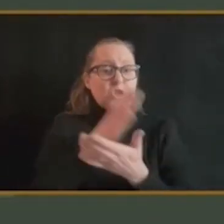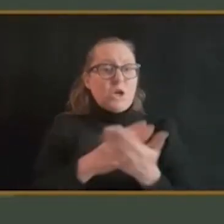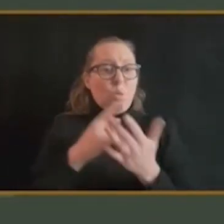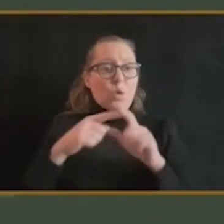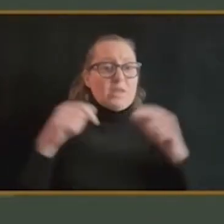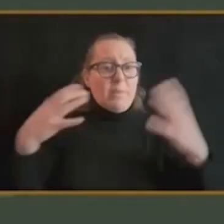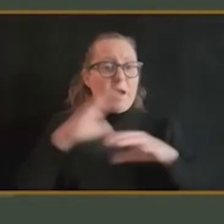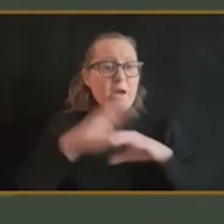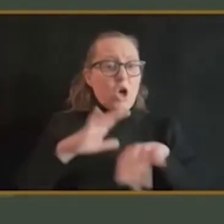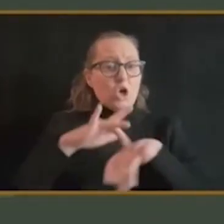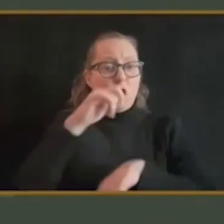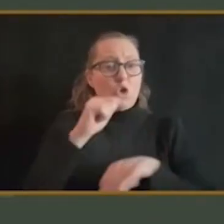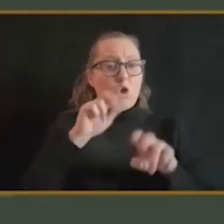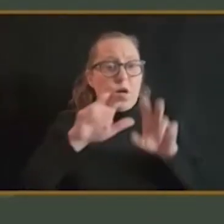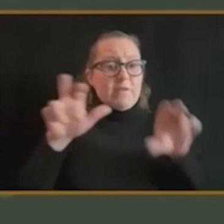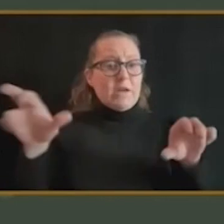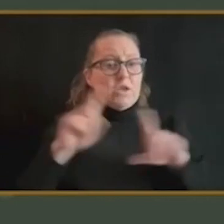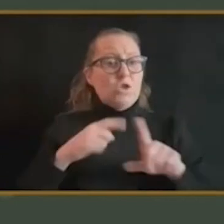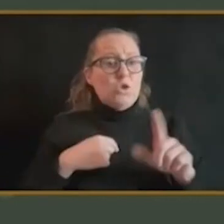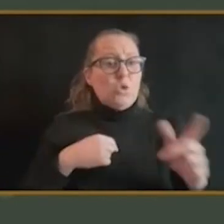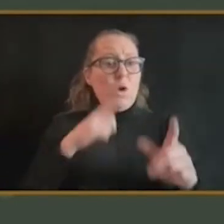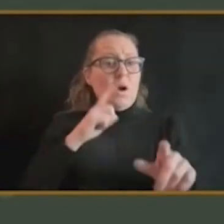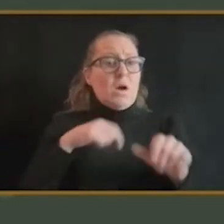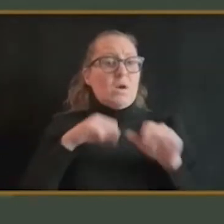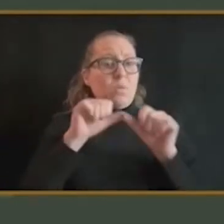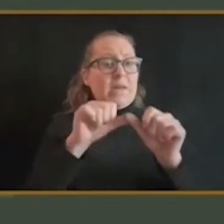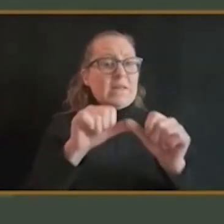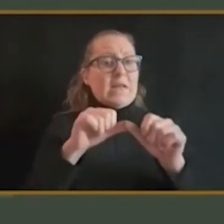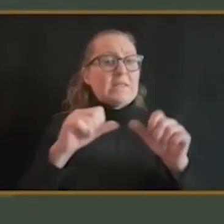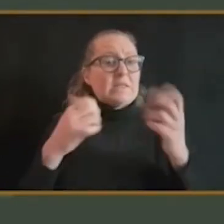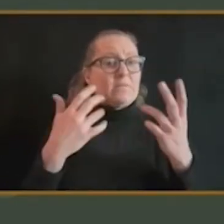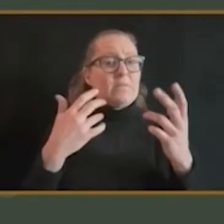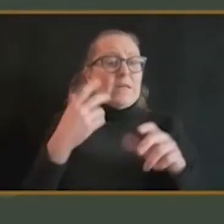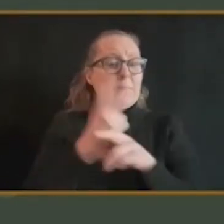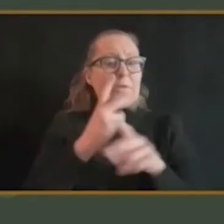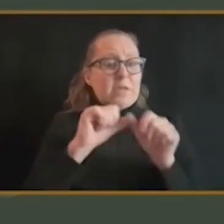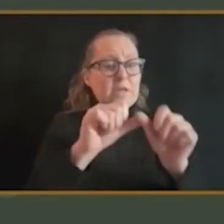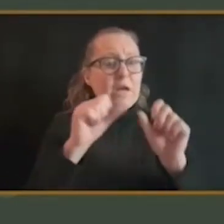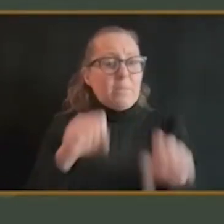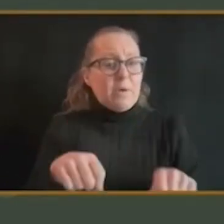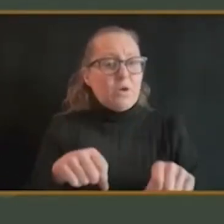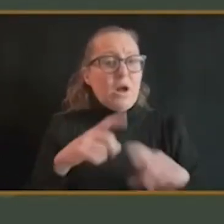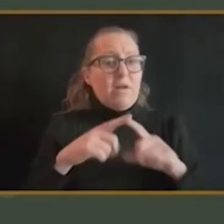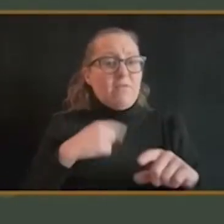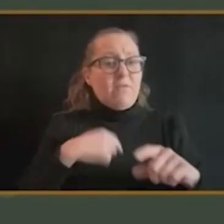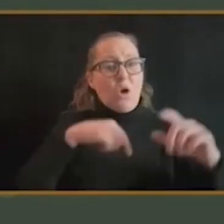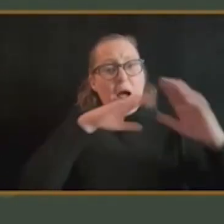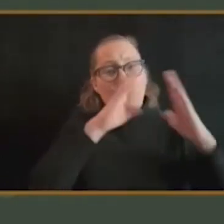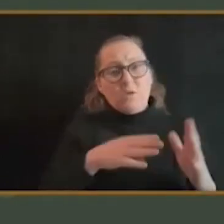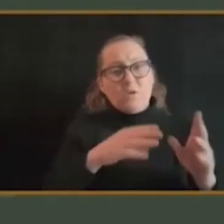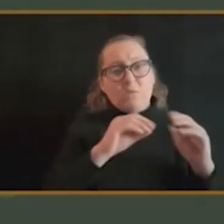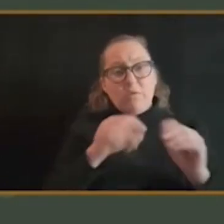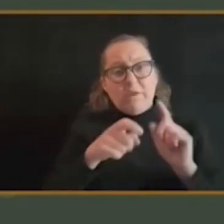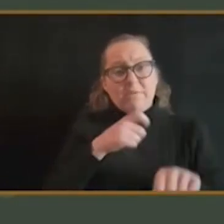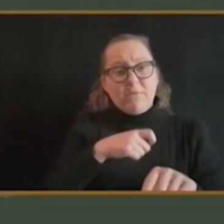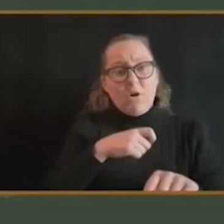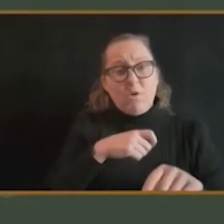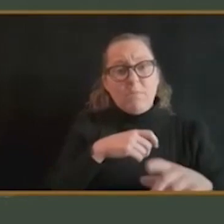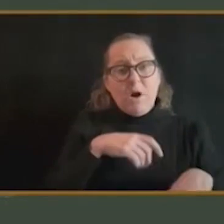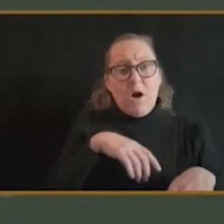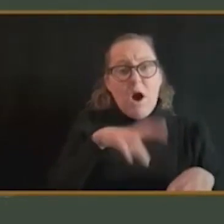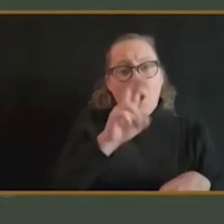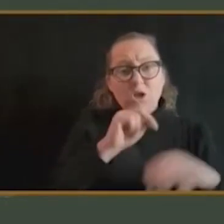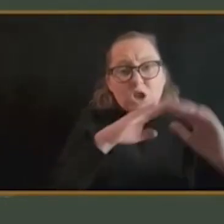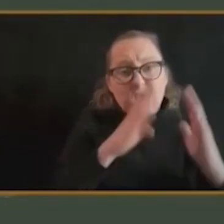and maintain housing stability for households moving from unsheltered homelessness into stable housing, provide ongoing